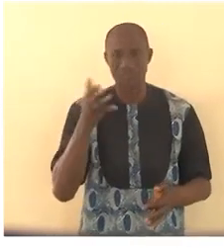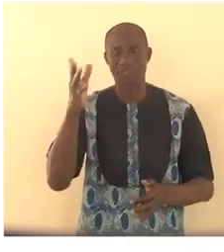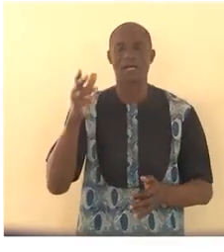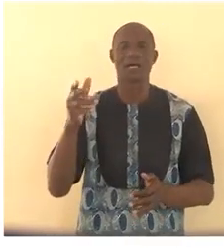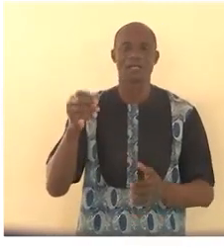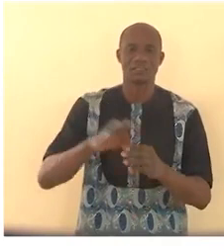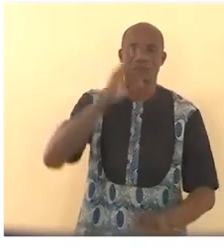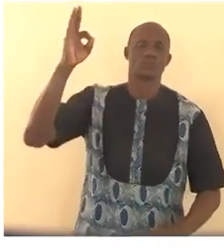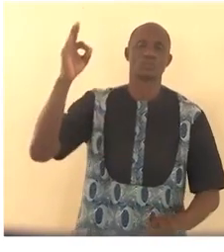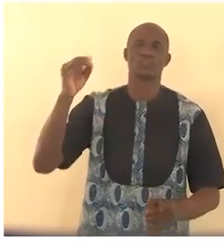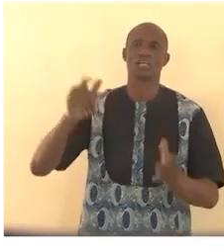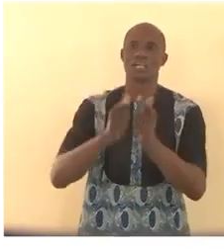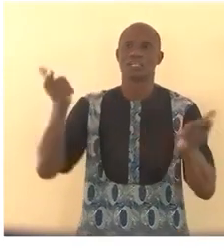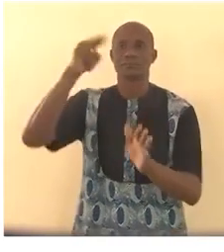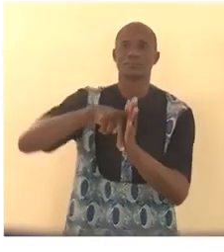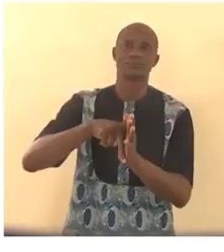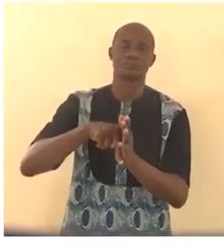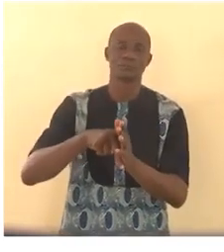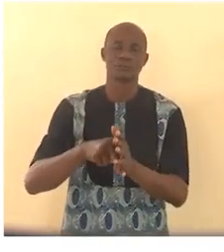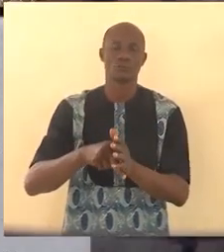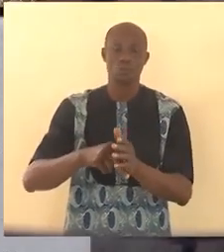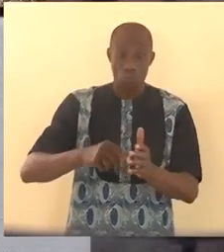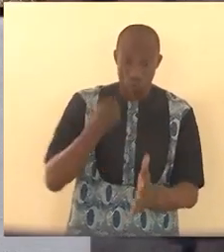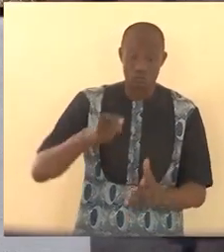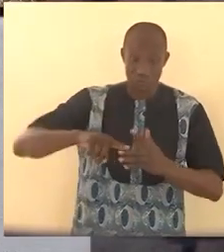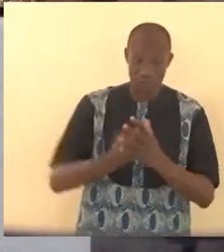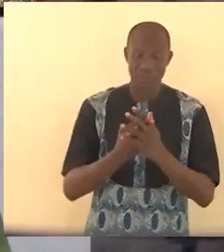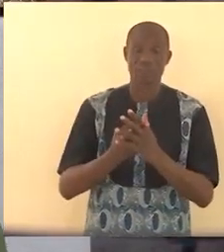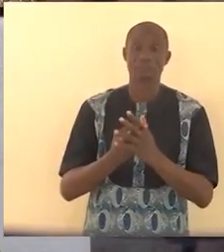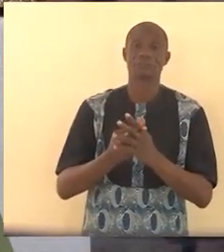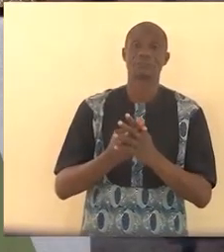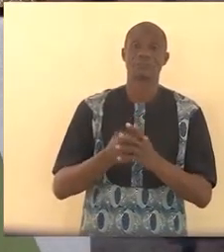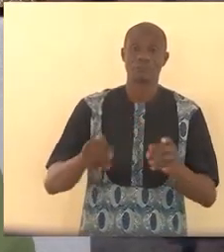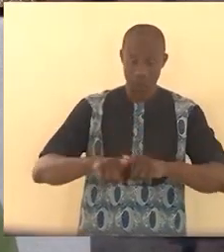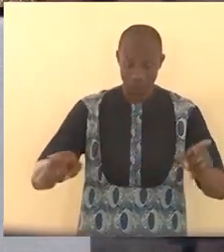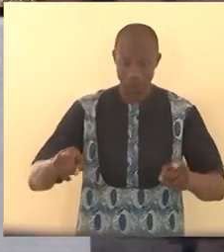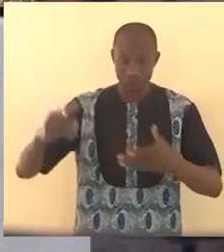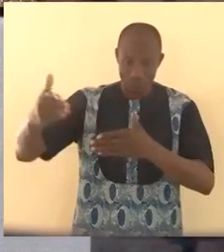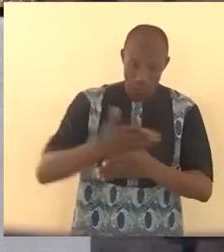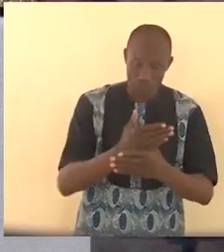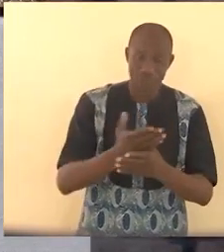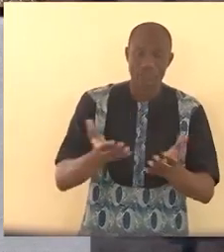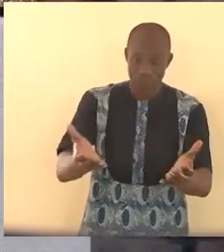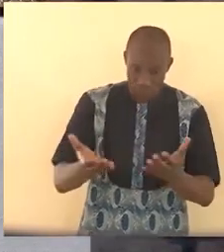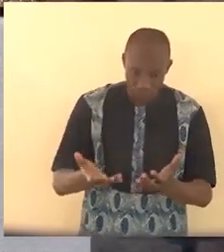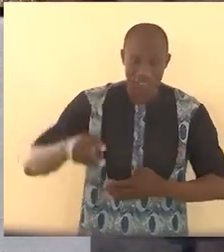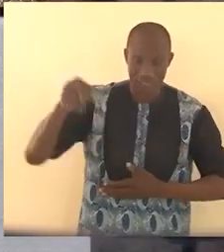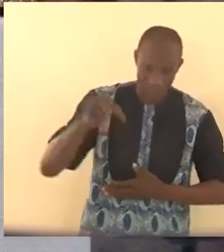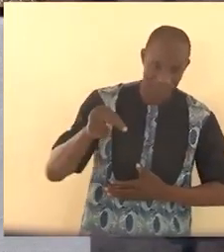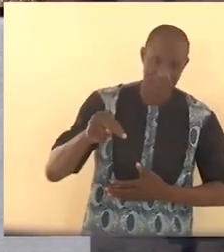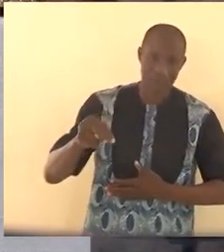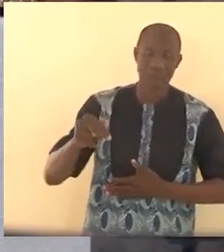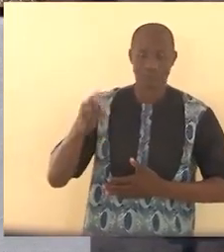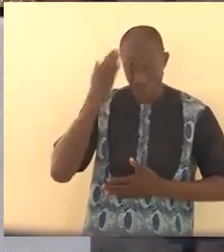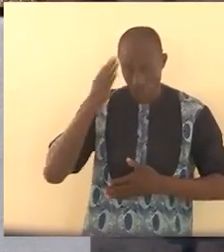greatness. When we start to distinguish between our wants and our needs, we'll be surprised how